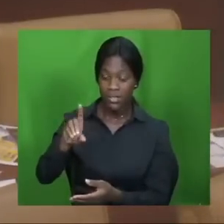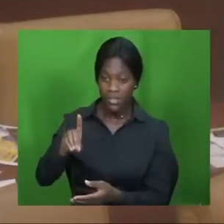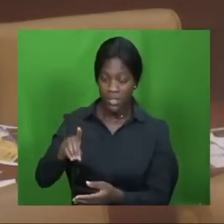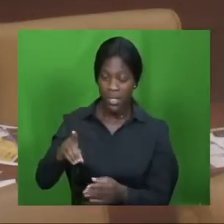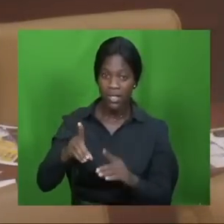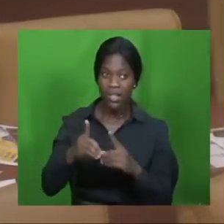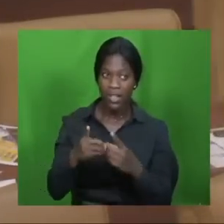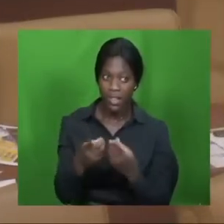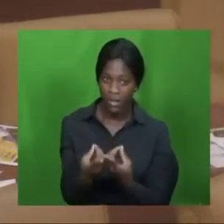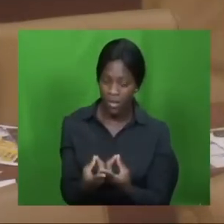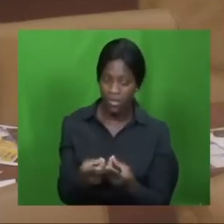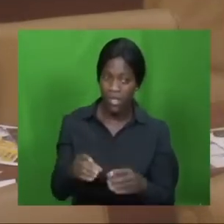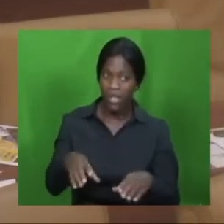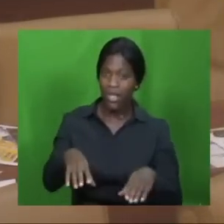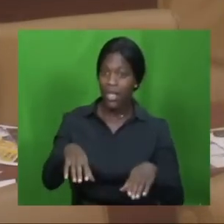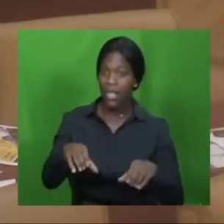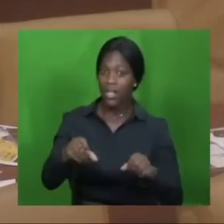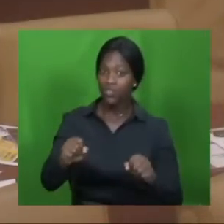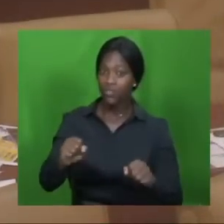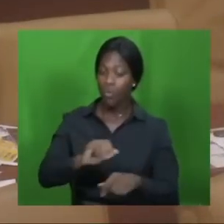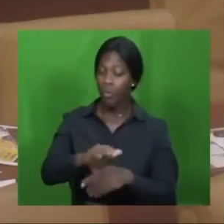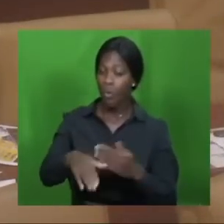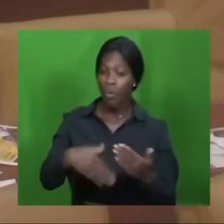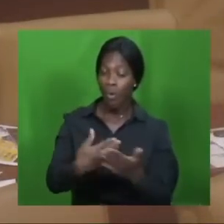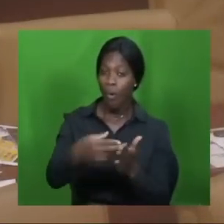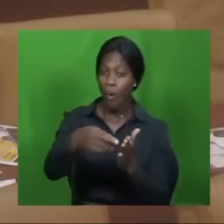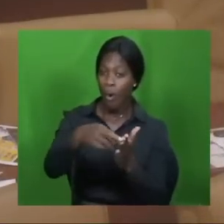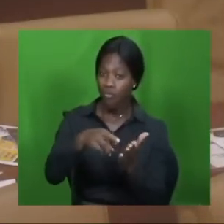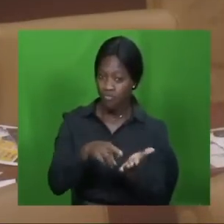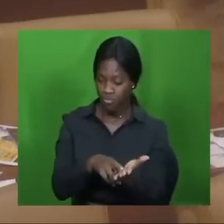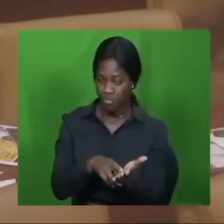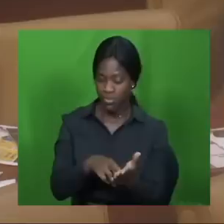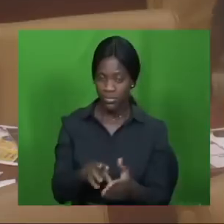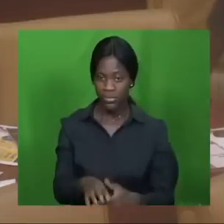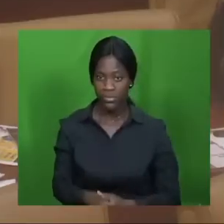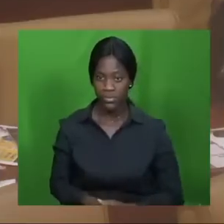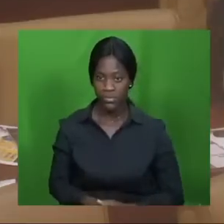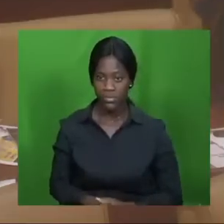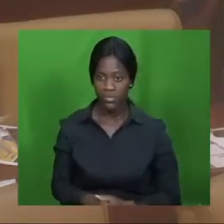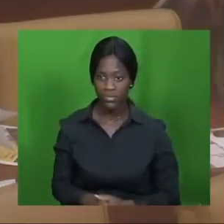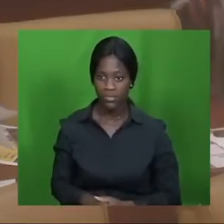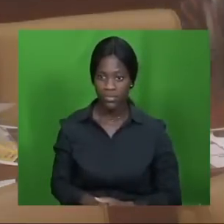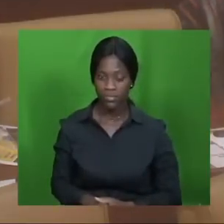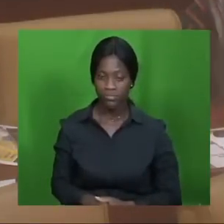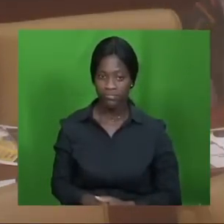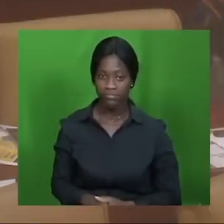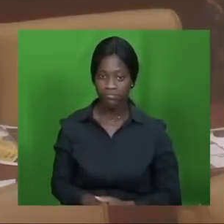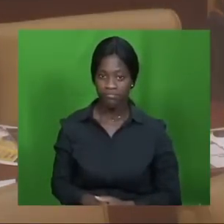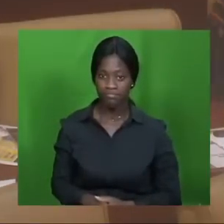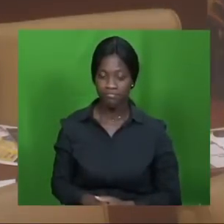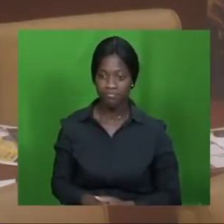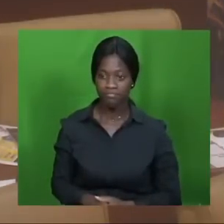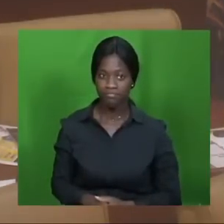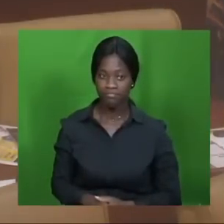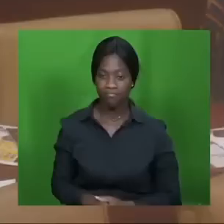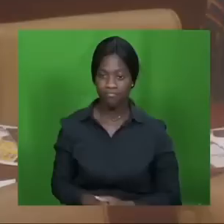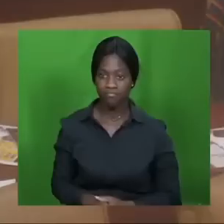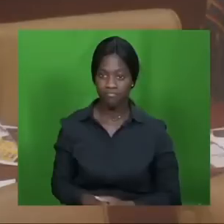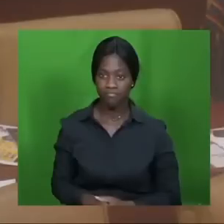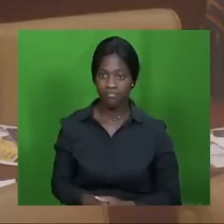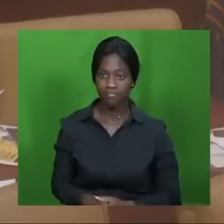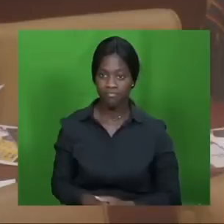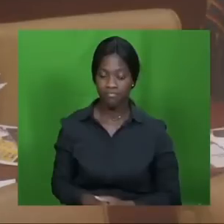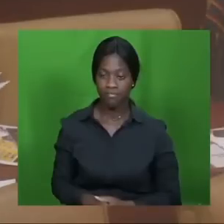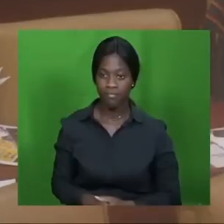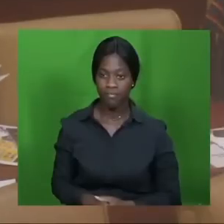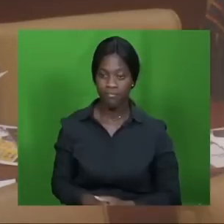adopt the entirety of this report, and by doing so, I